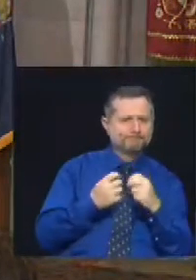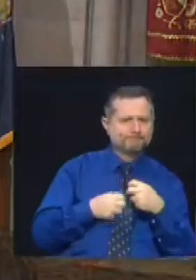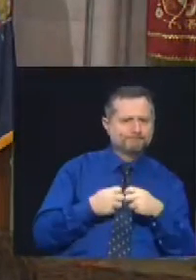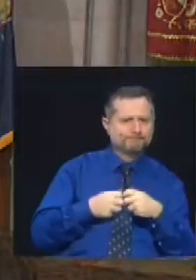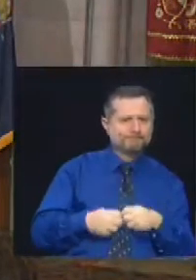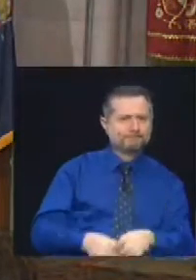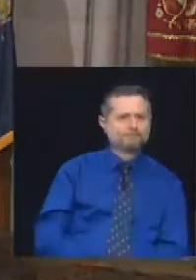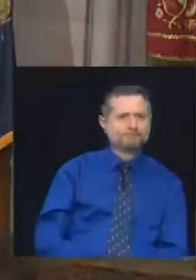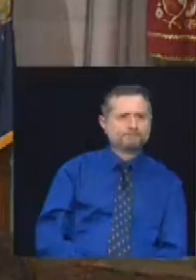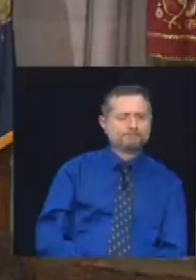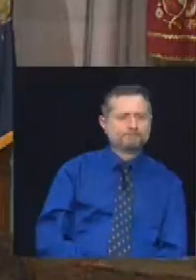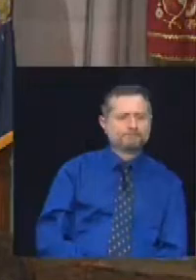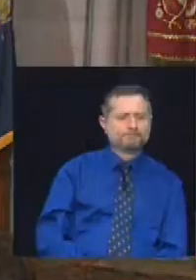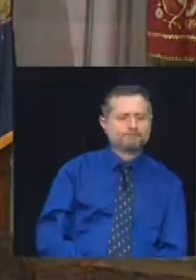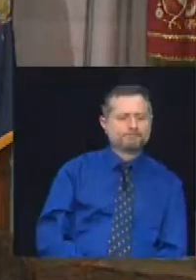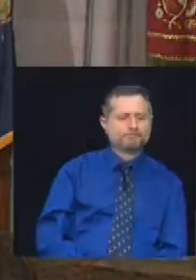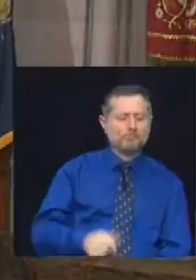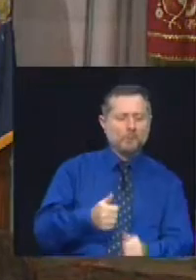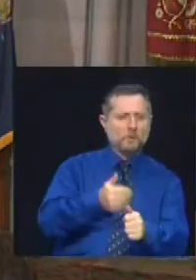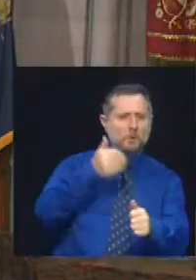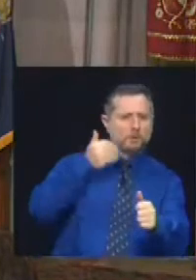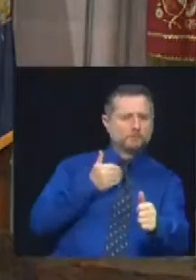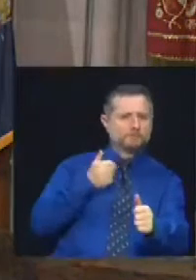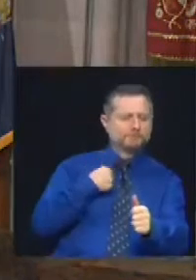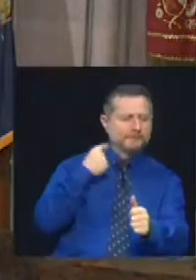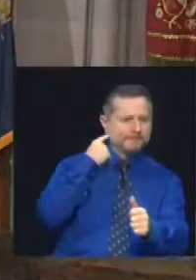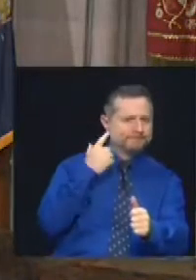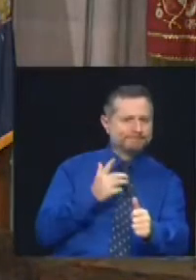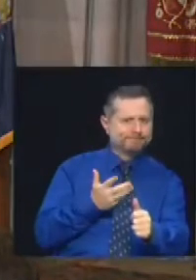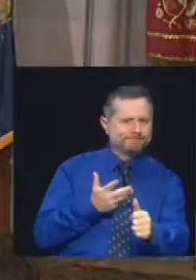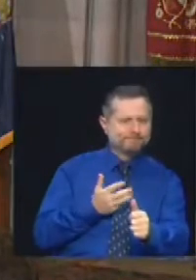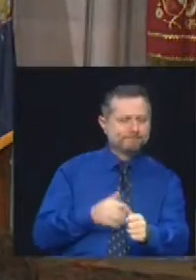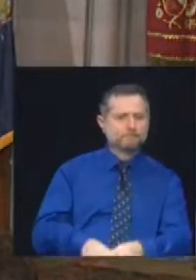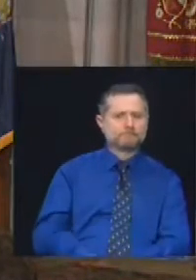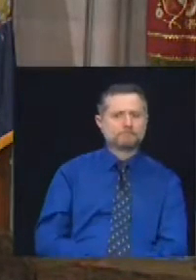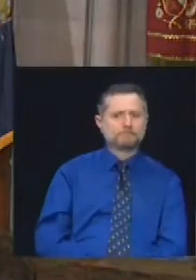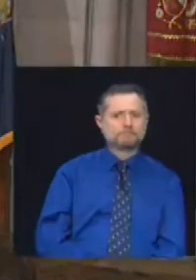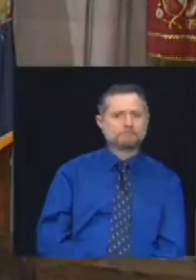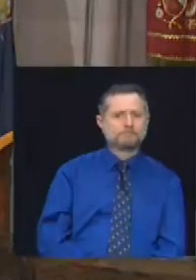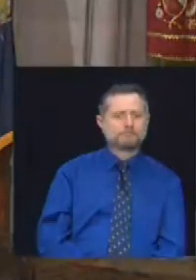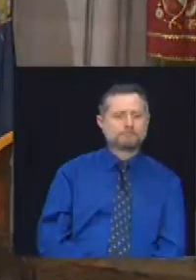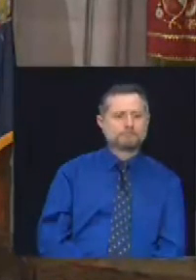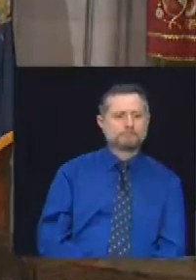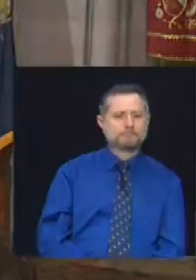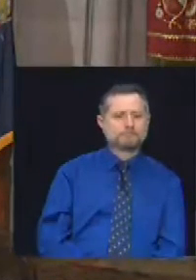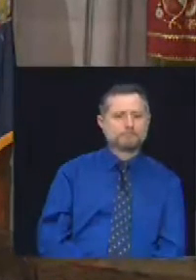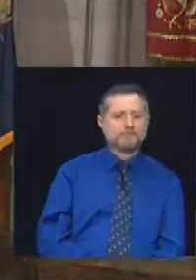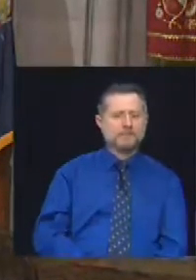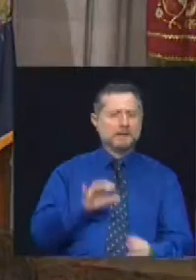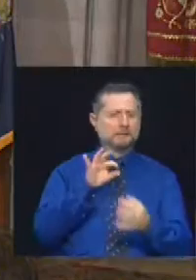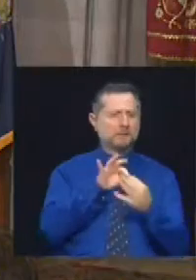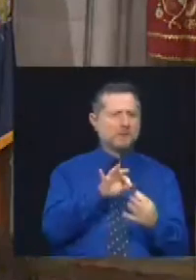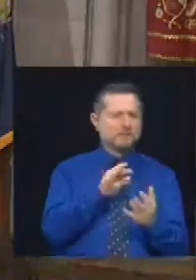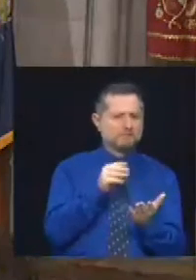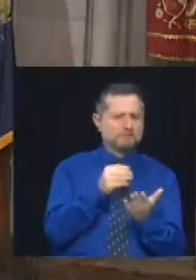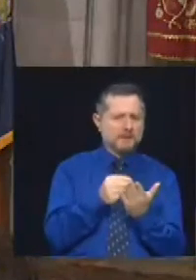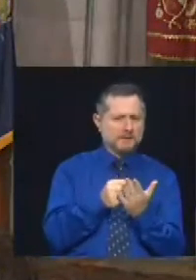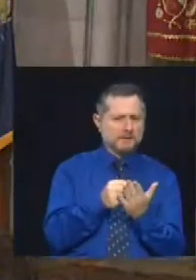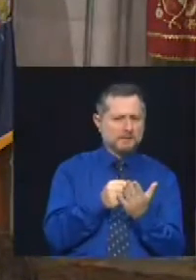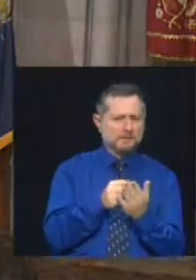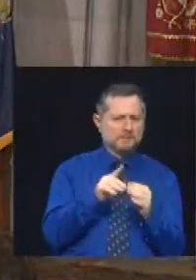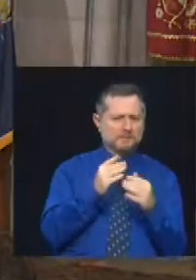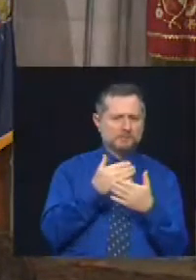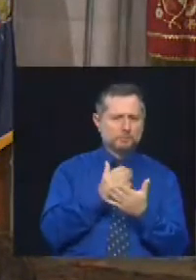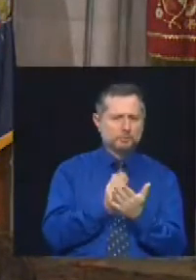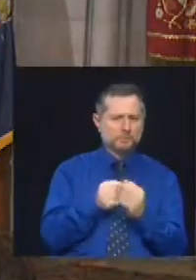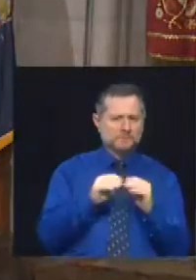for both rent burden and low-income in New York City have applications in for the state comptroller, but what's being done to reach these individuals that have